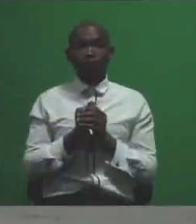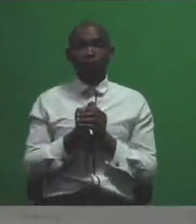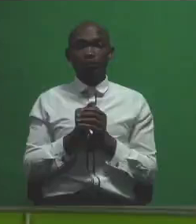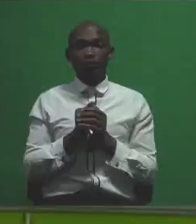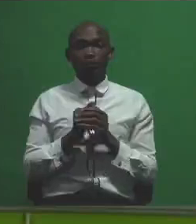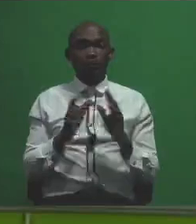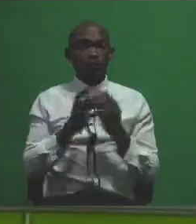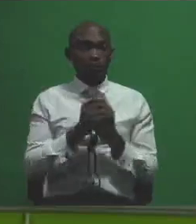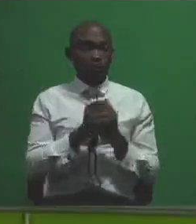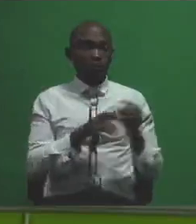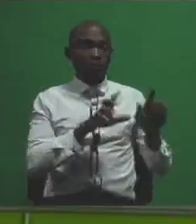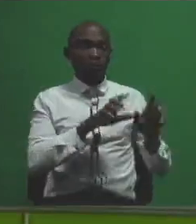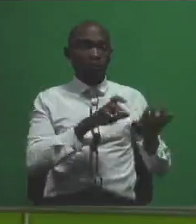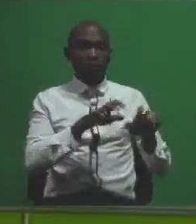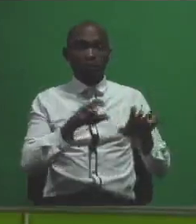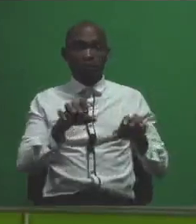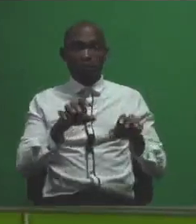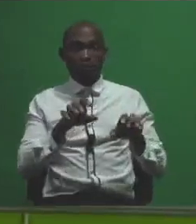we have computer lab,